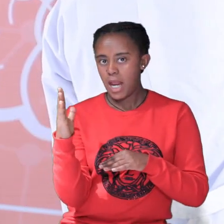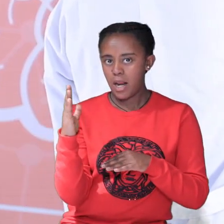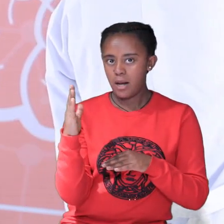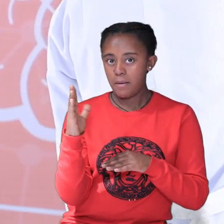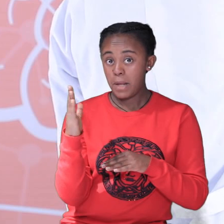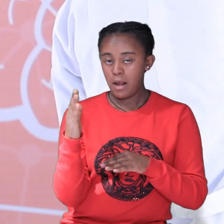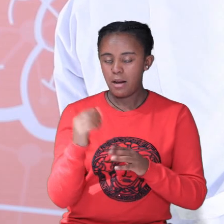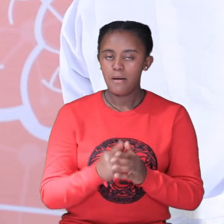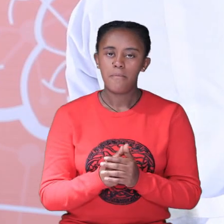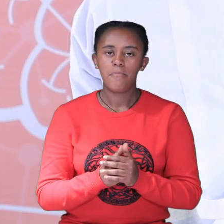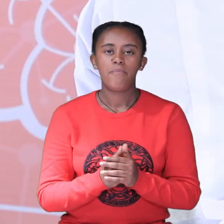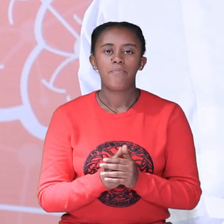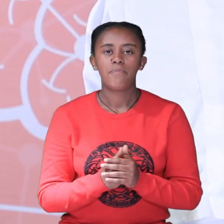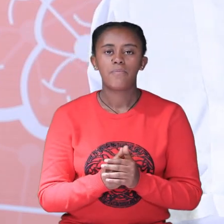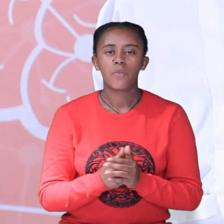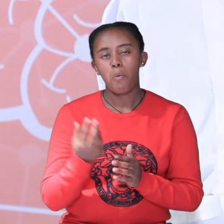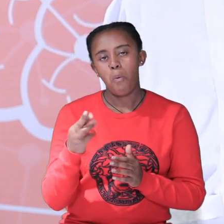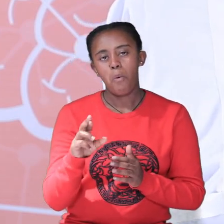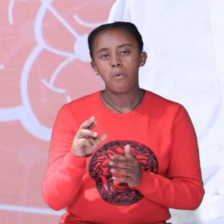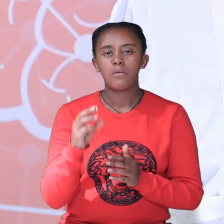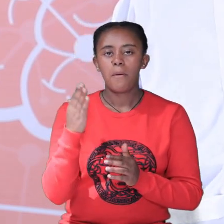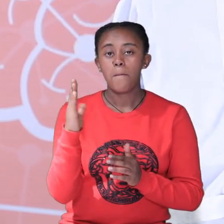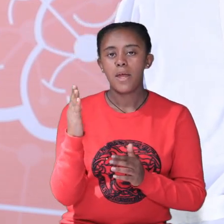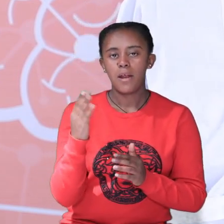Plane surface